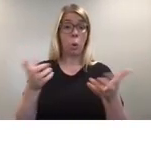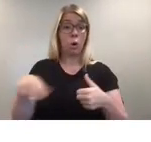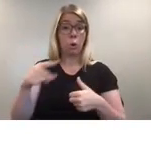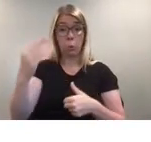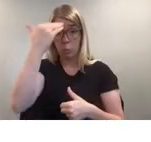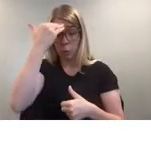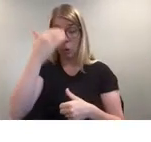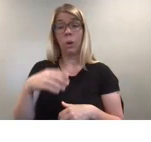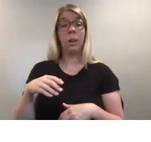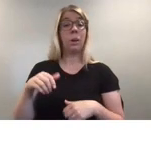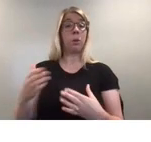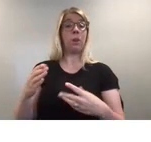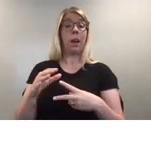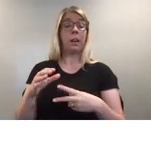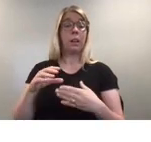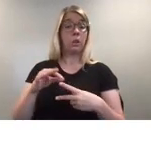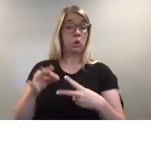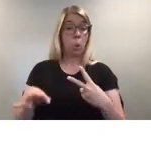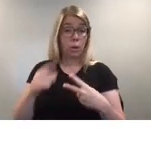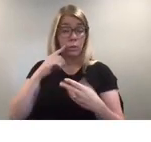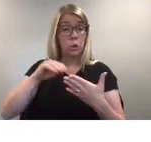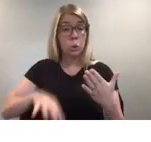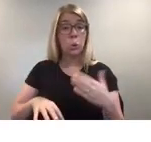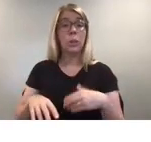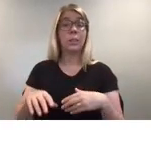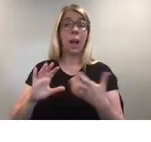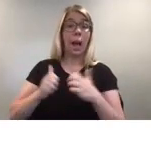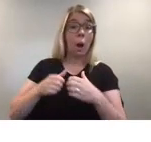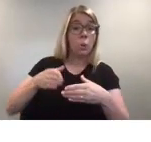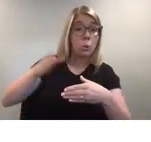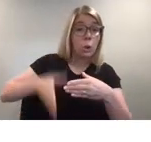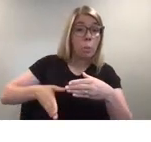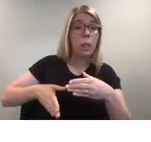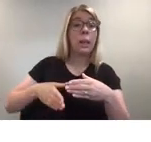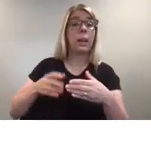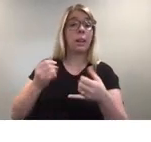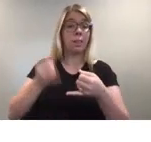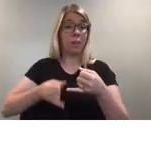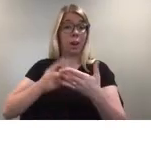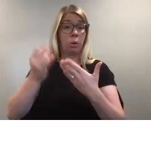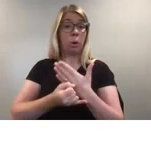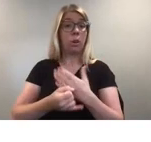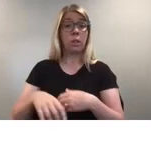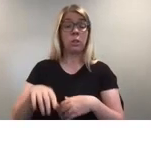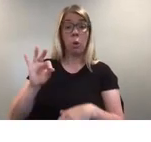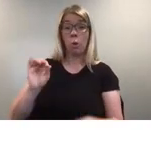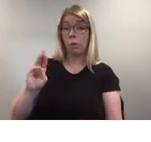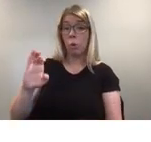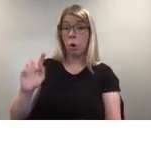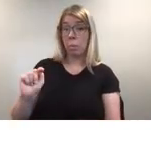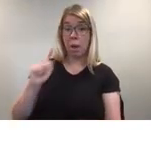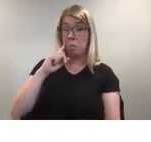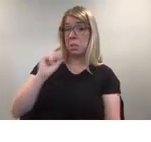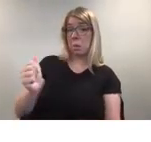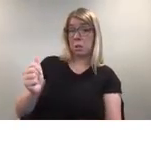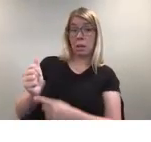to complete their final project for the course. So the format option was left completely up to the students to ensure that it aligned with